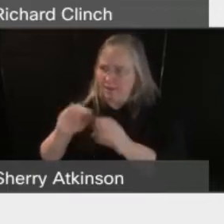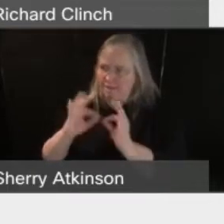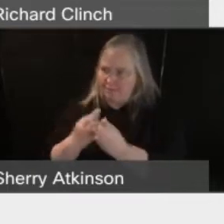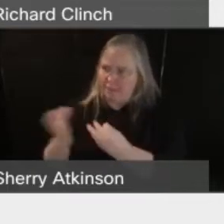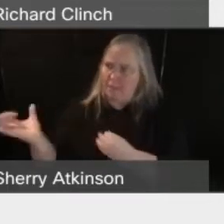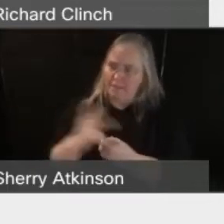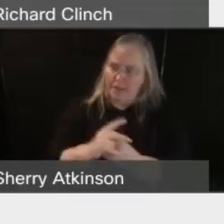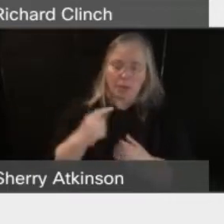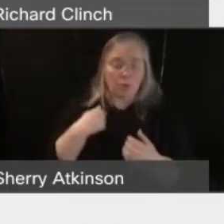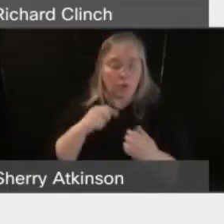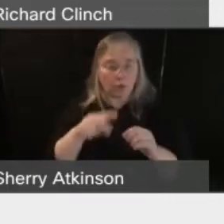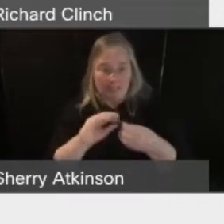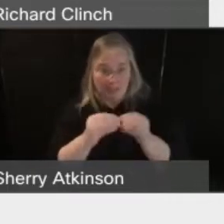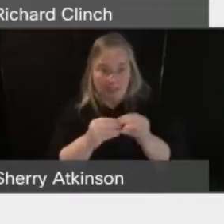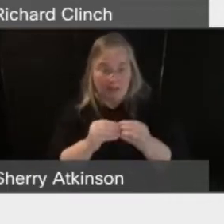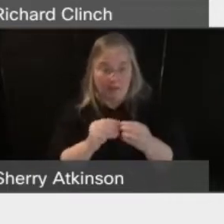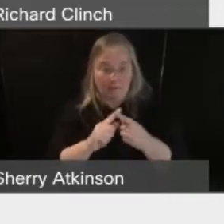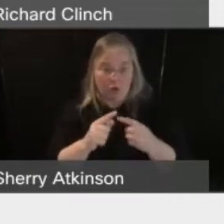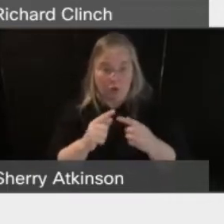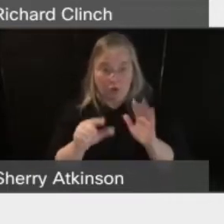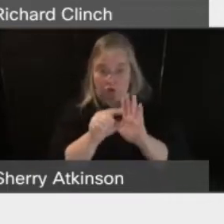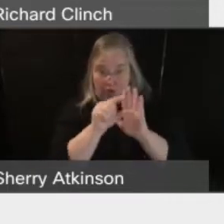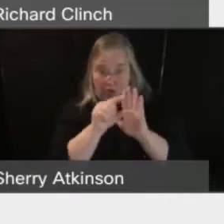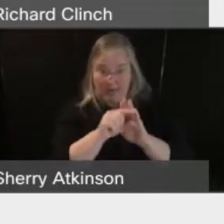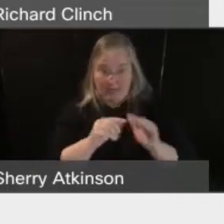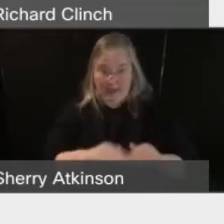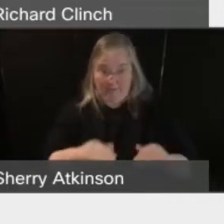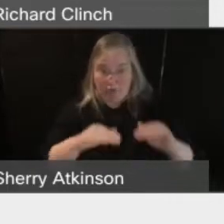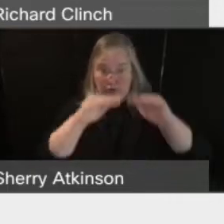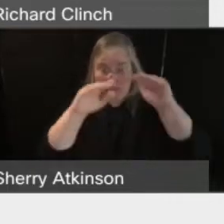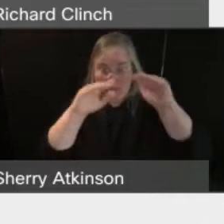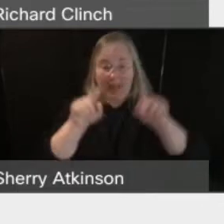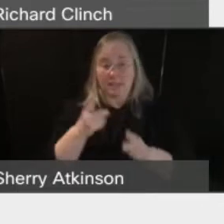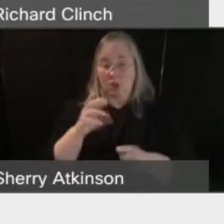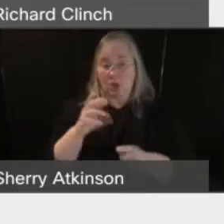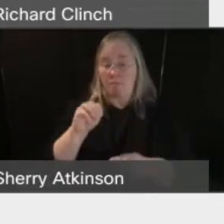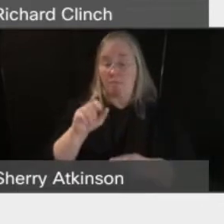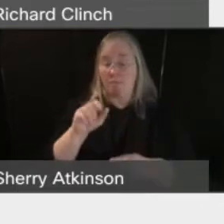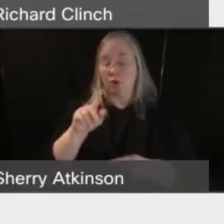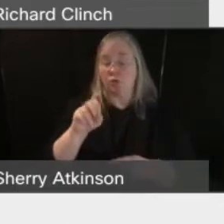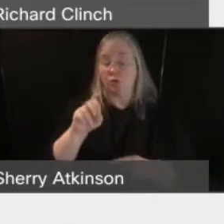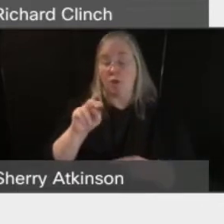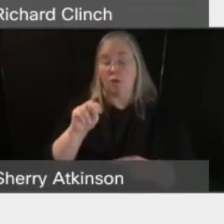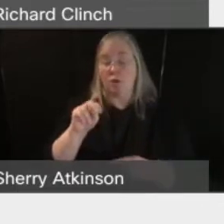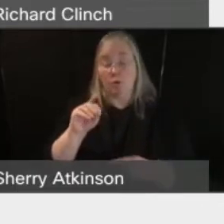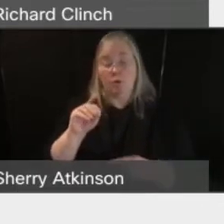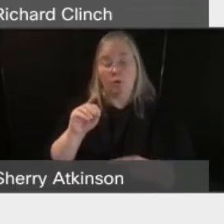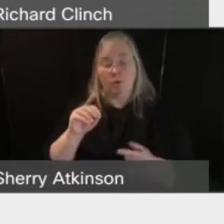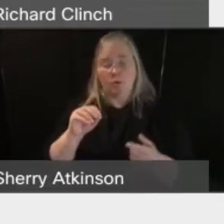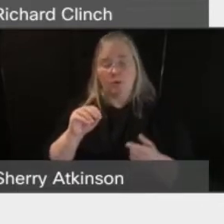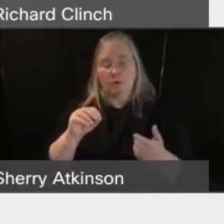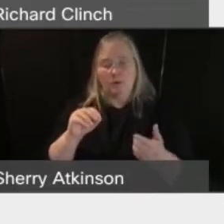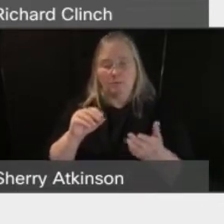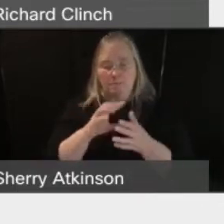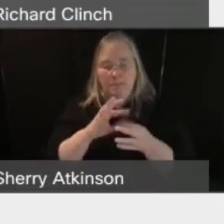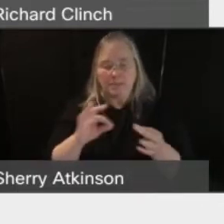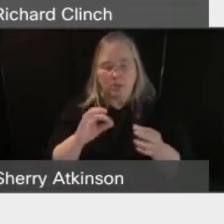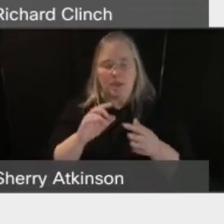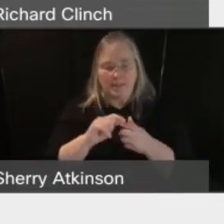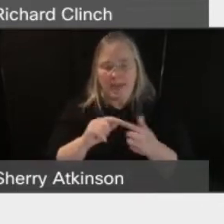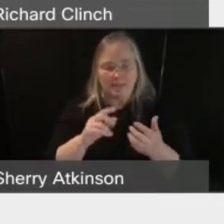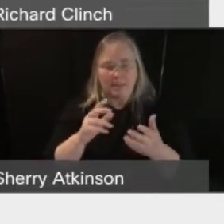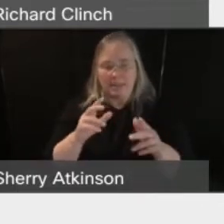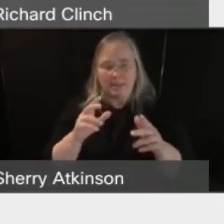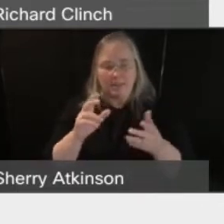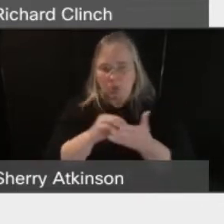for the grades, as Dr. Martirano mentioned, that had unenrolled from the school system.